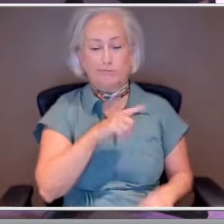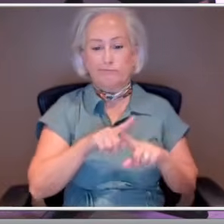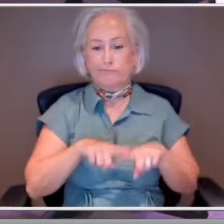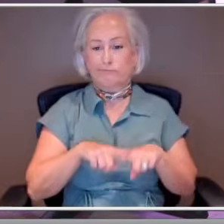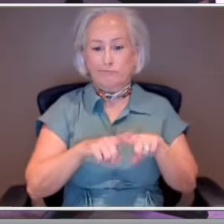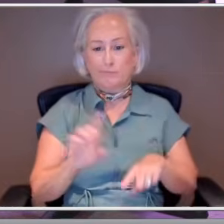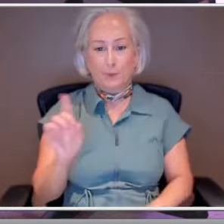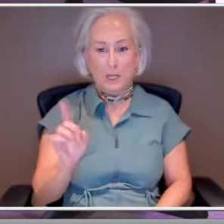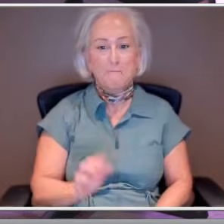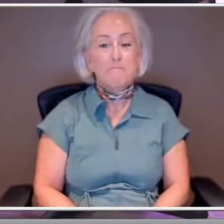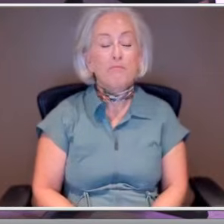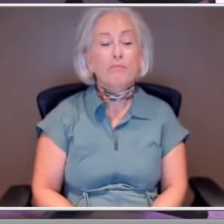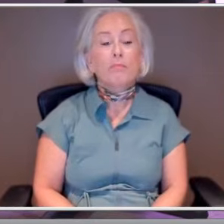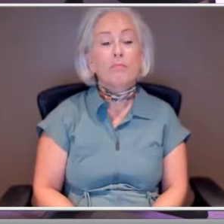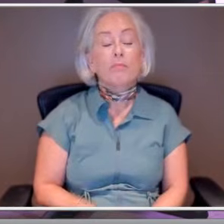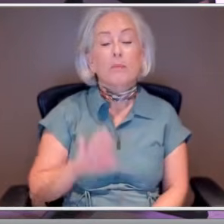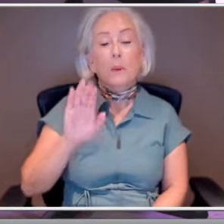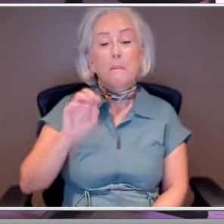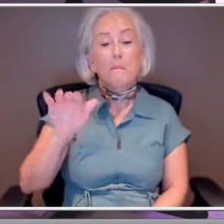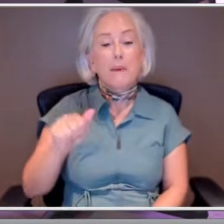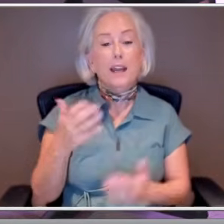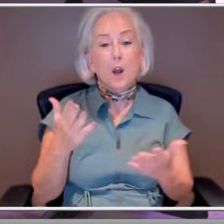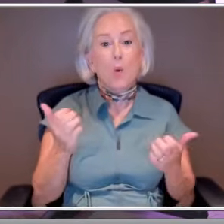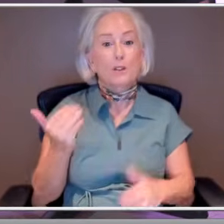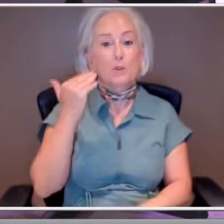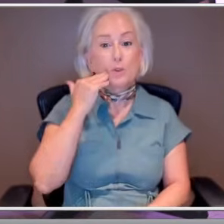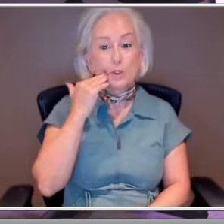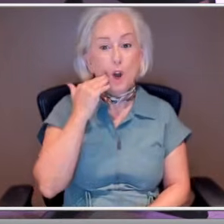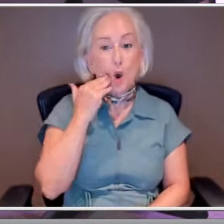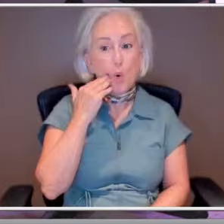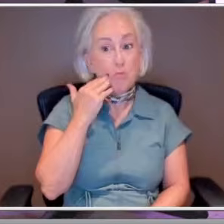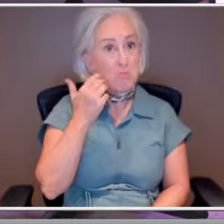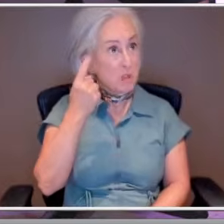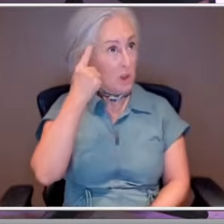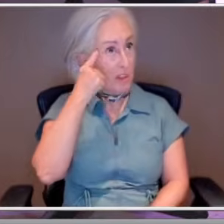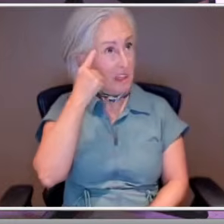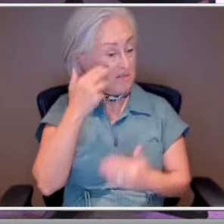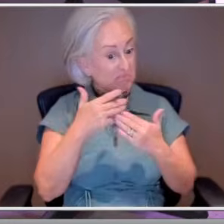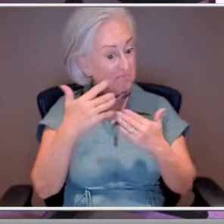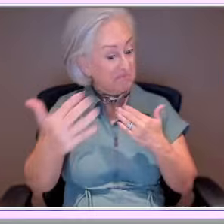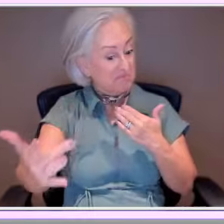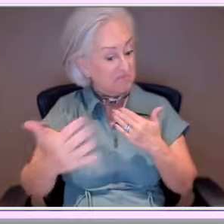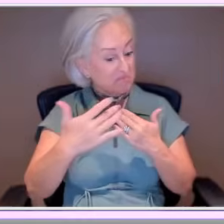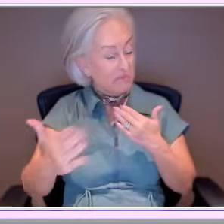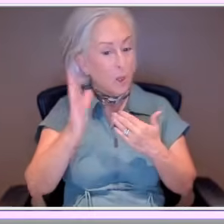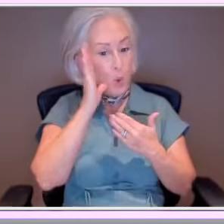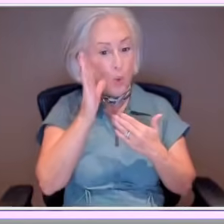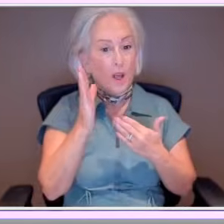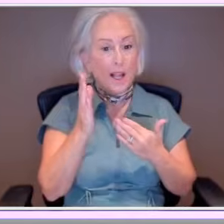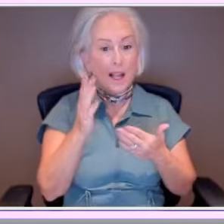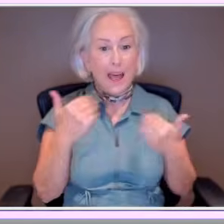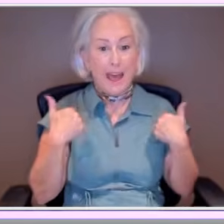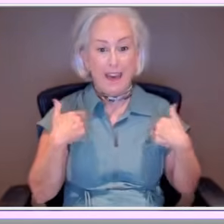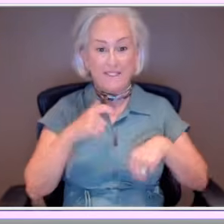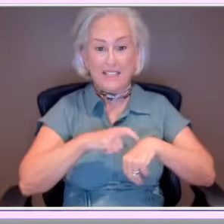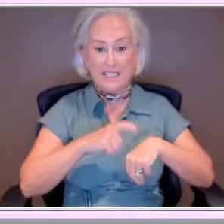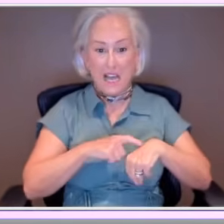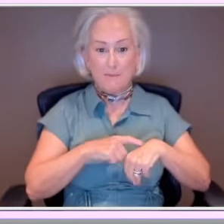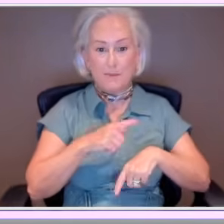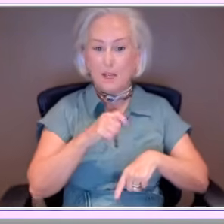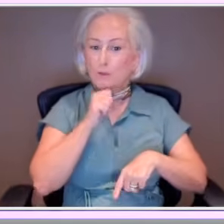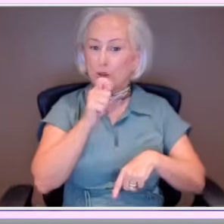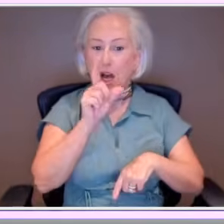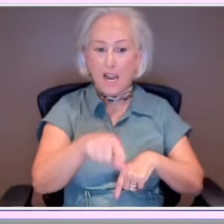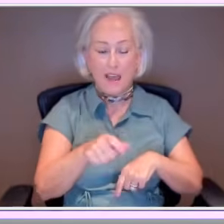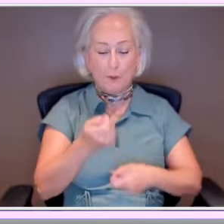one, do you think you'll ever reach a point where valves don't have to be replaced every 10 years or so? I don't think I would